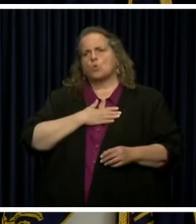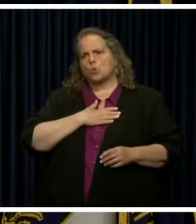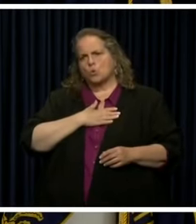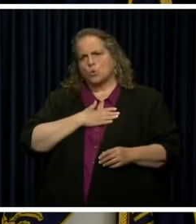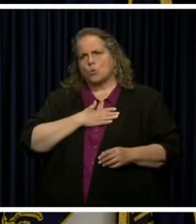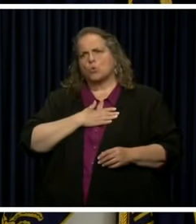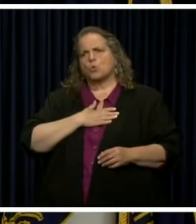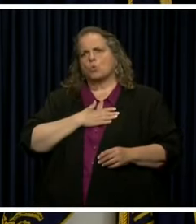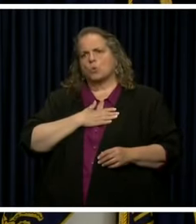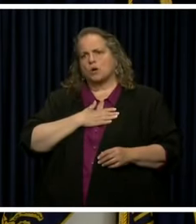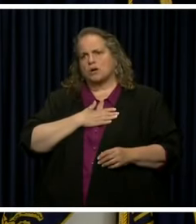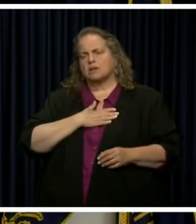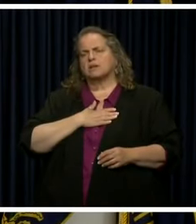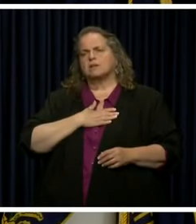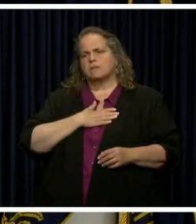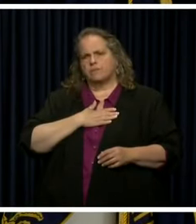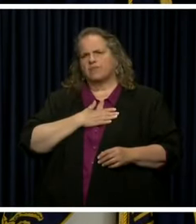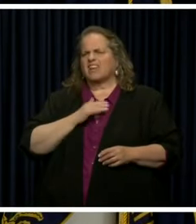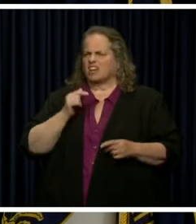So